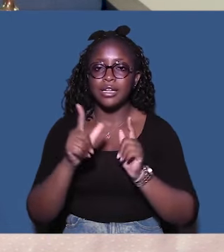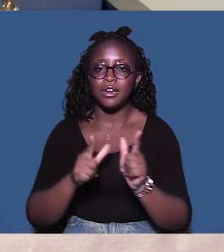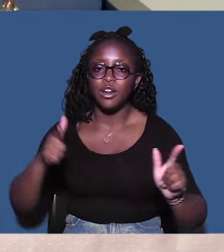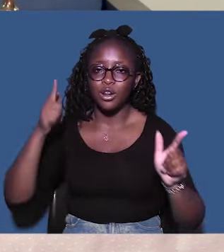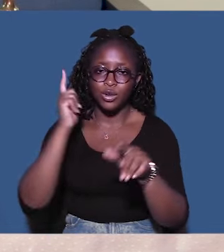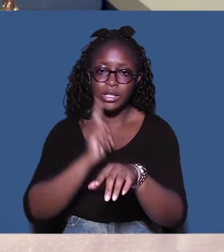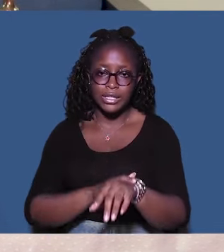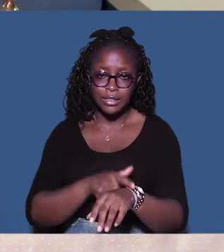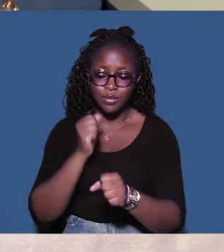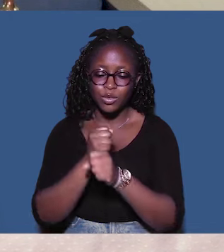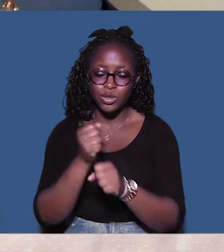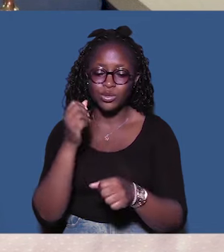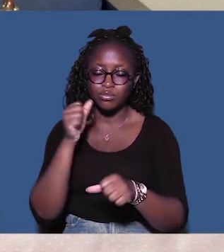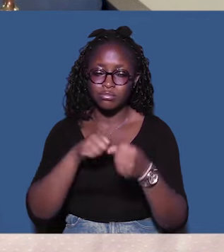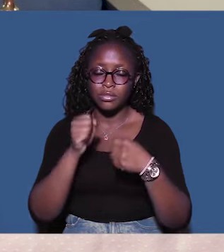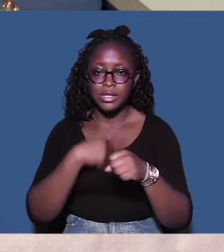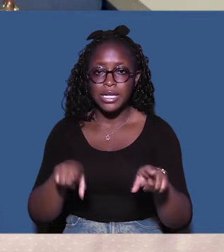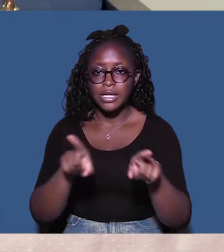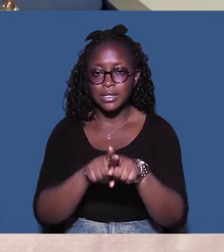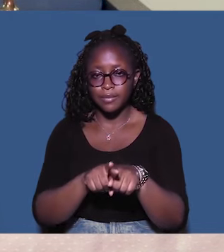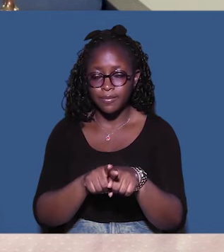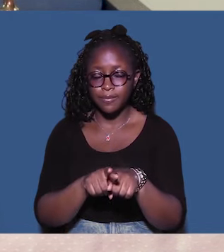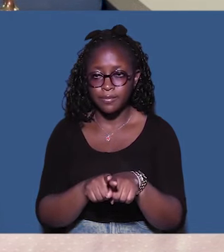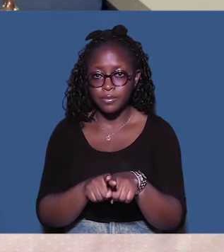their sake, don't do it.